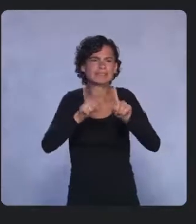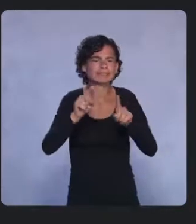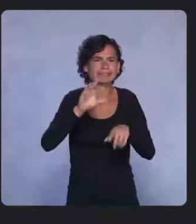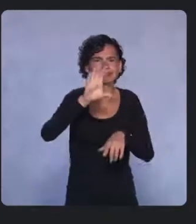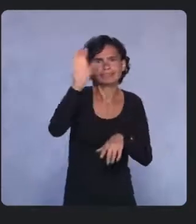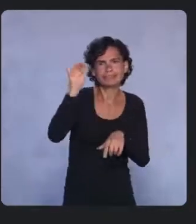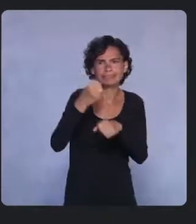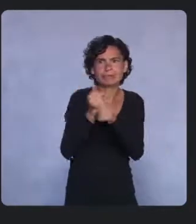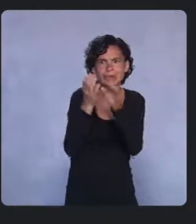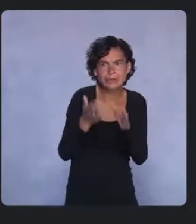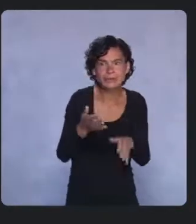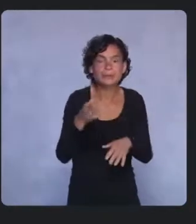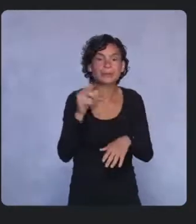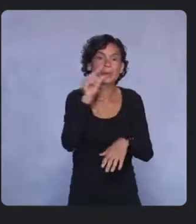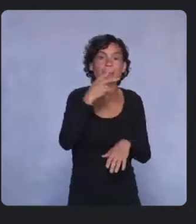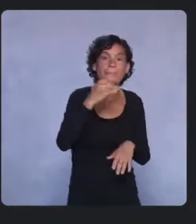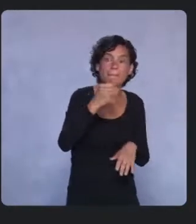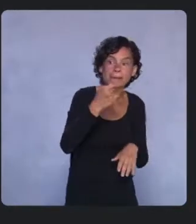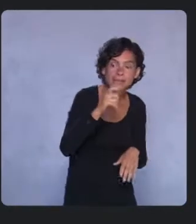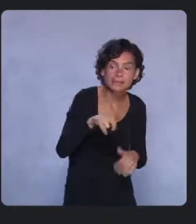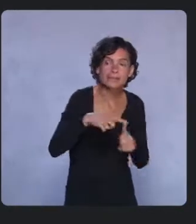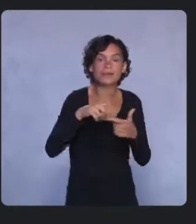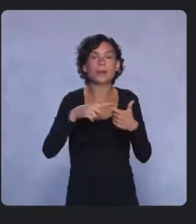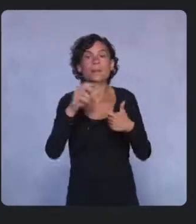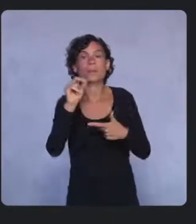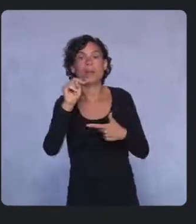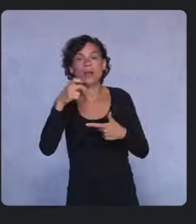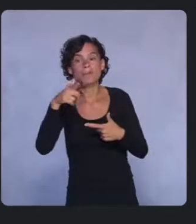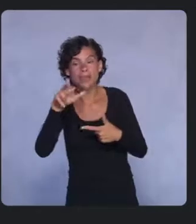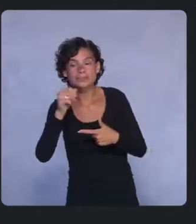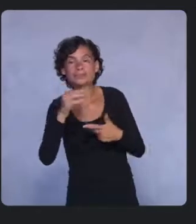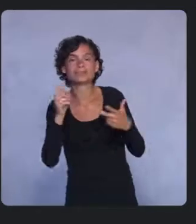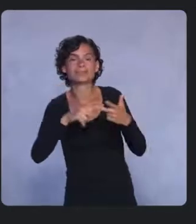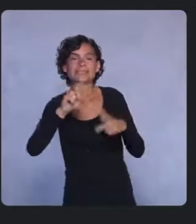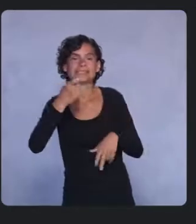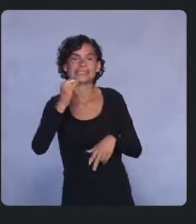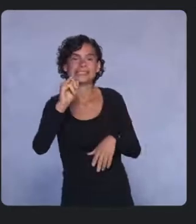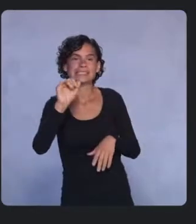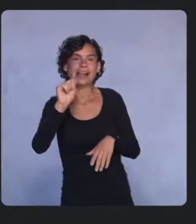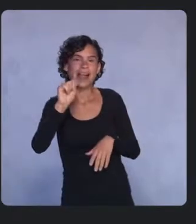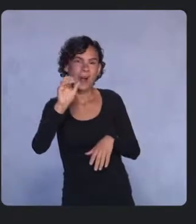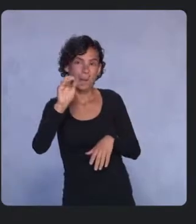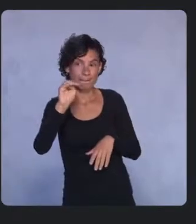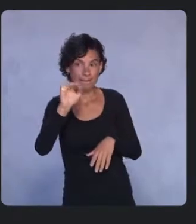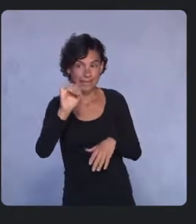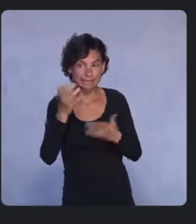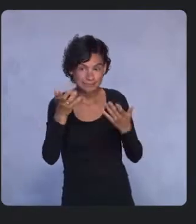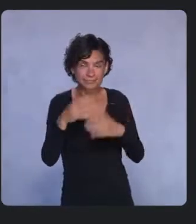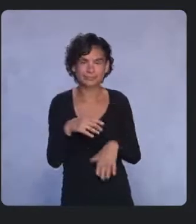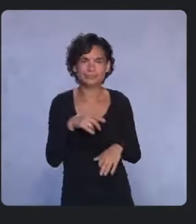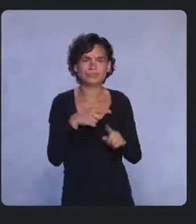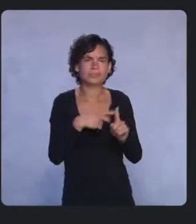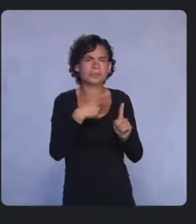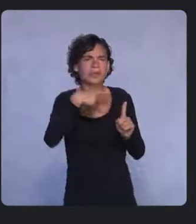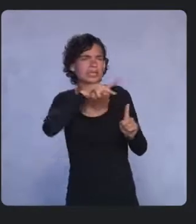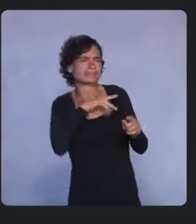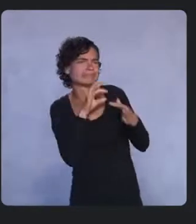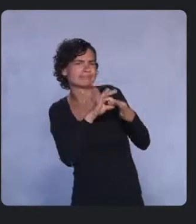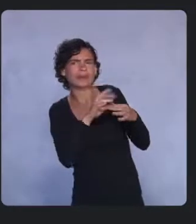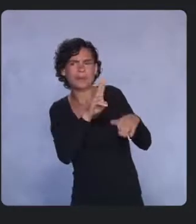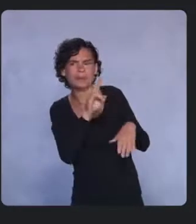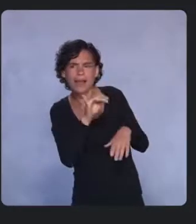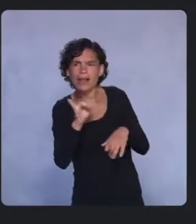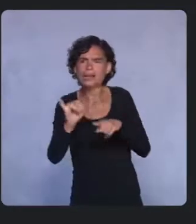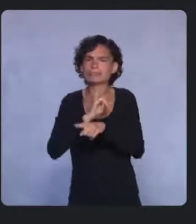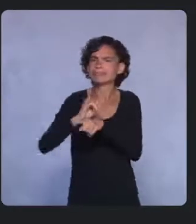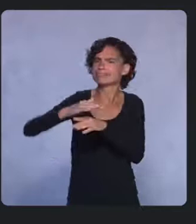Google Pixel, OnePlus, and Xiaomi. From a personalized UI to industry-leading innovation in